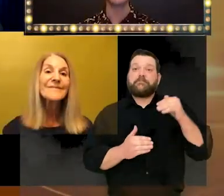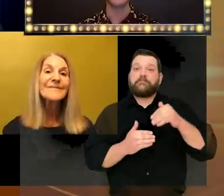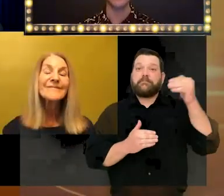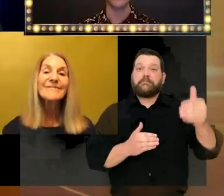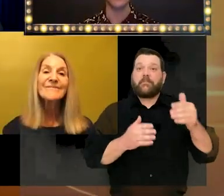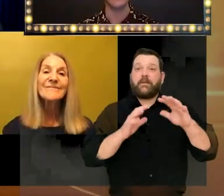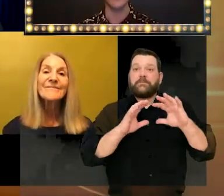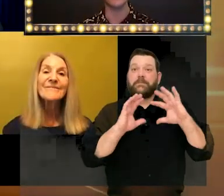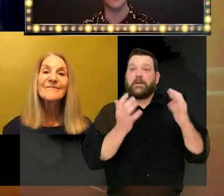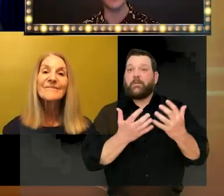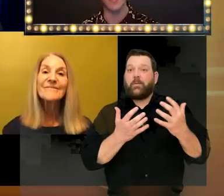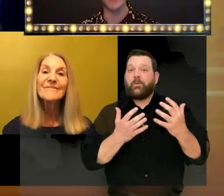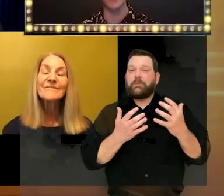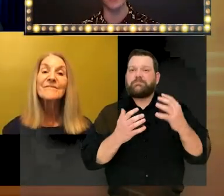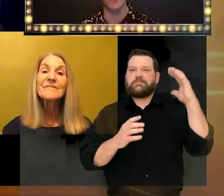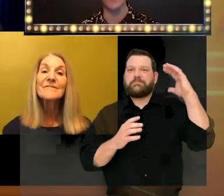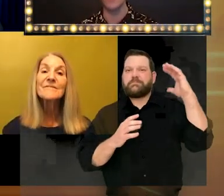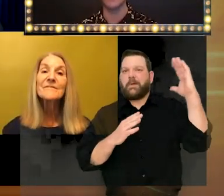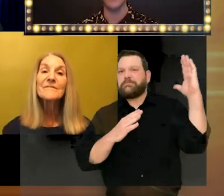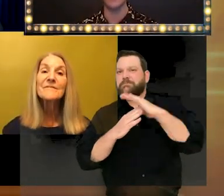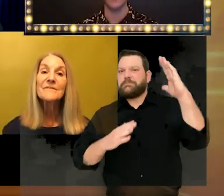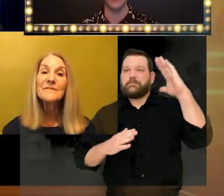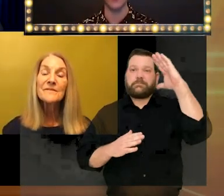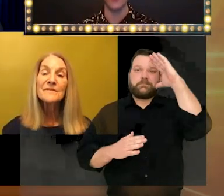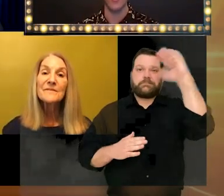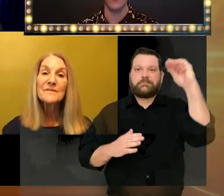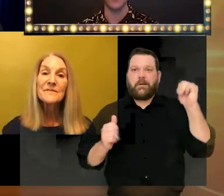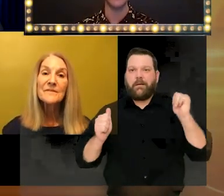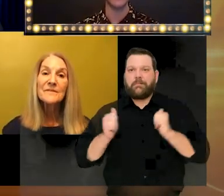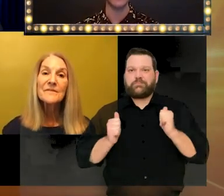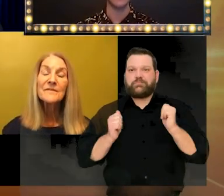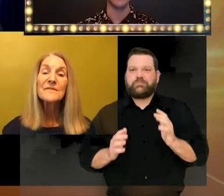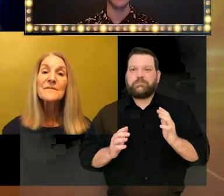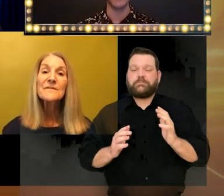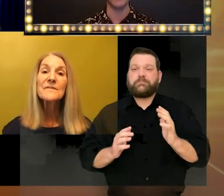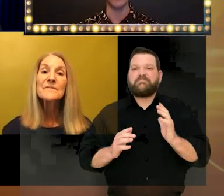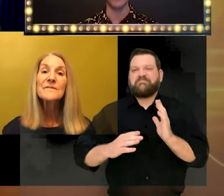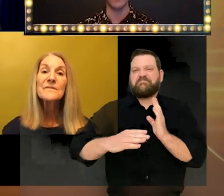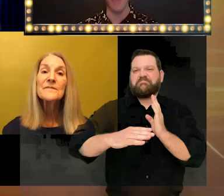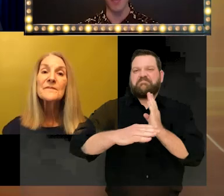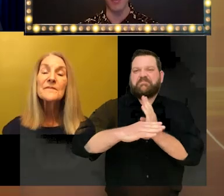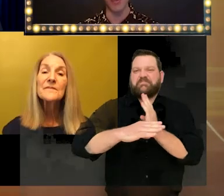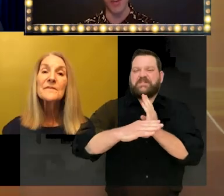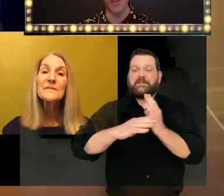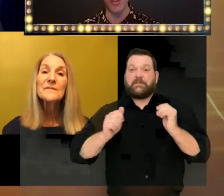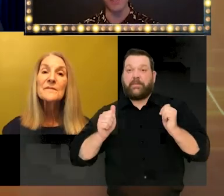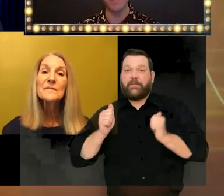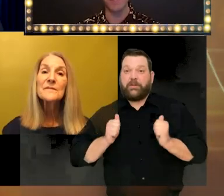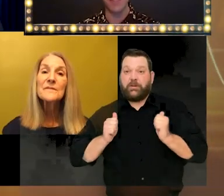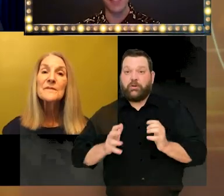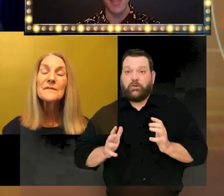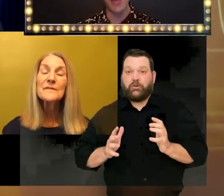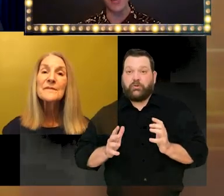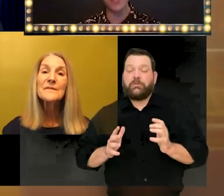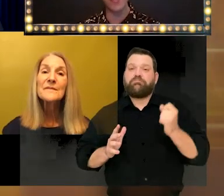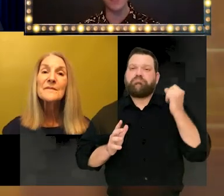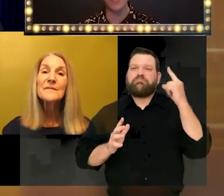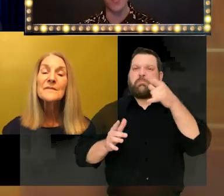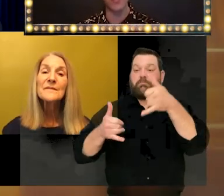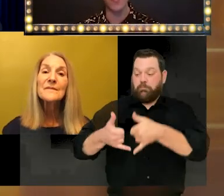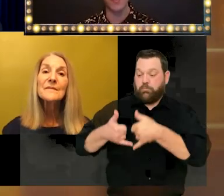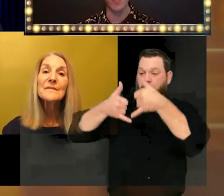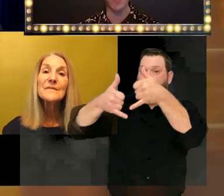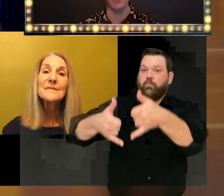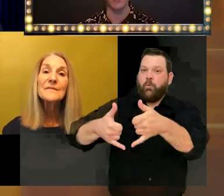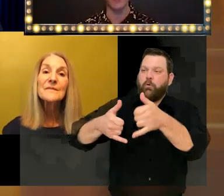The next category is Outstanding Actor at a Mid-Sized Theater, which is being given in memory of Gabriel Kuttner. And here to say a few